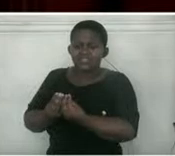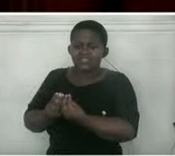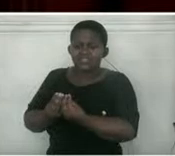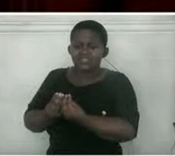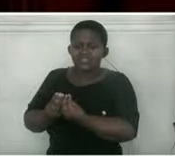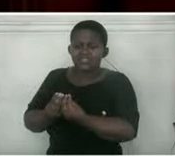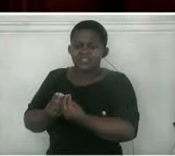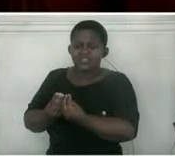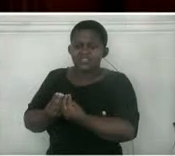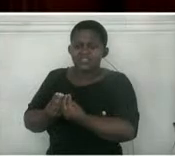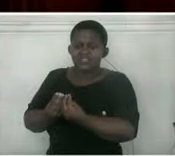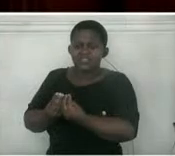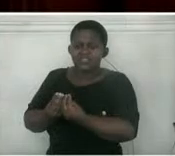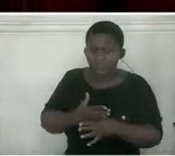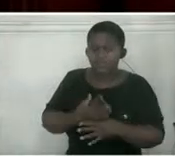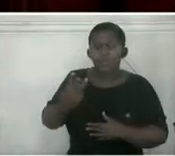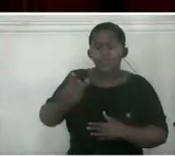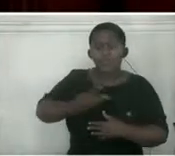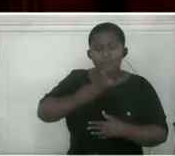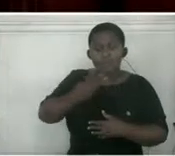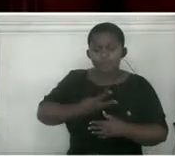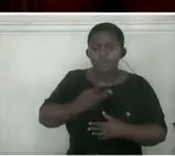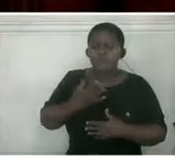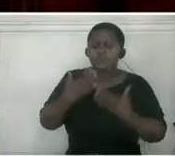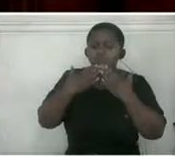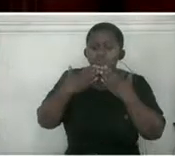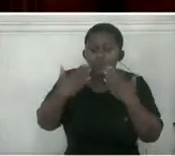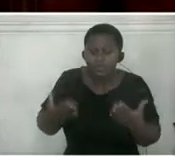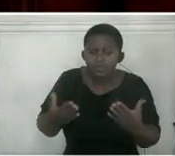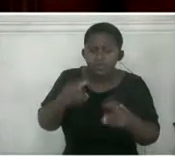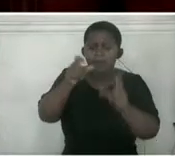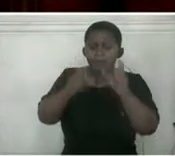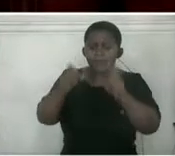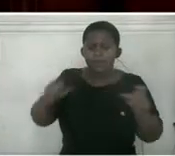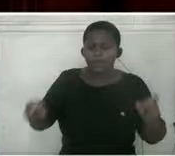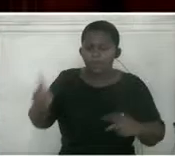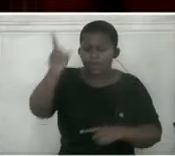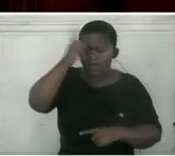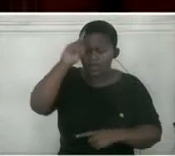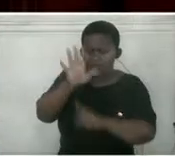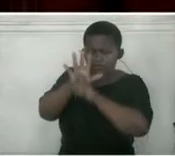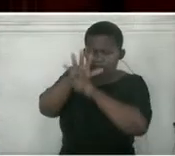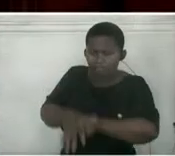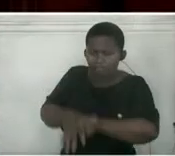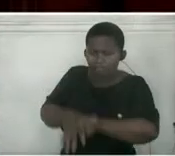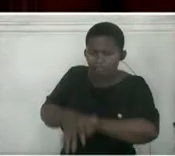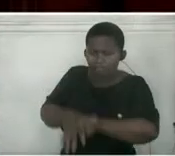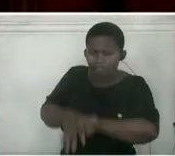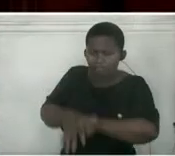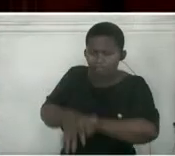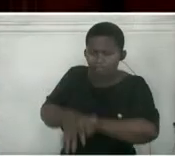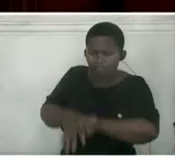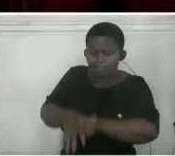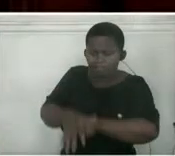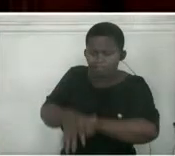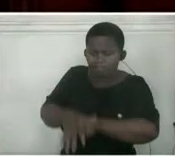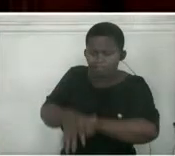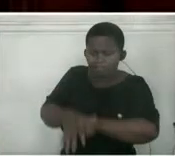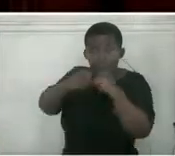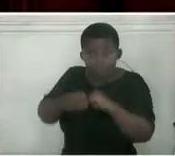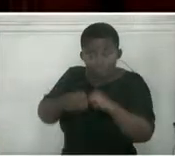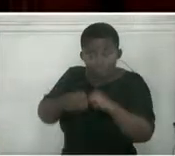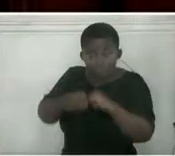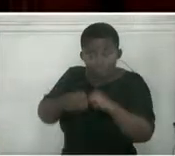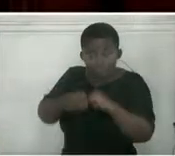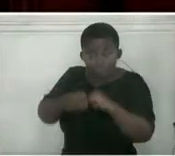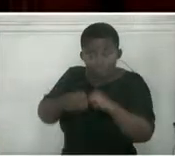kosebenza. Siyafisa ukubonga ukuthi abantu bakithi ababecindezelwe siyazama ukuthi